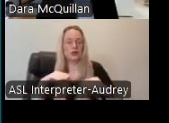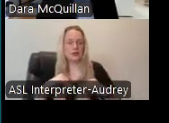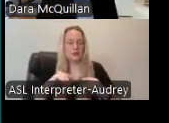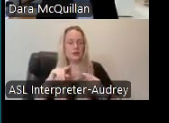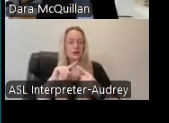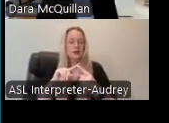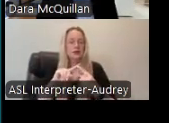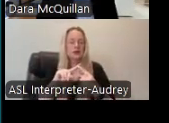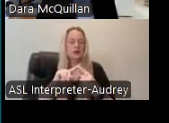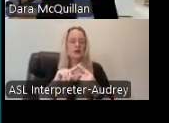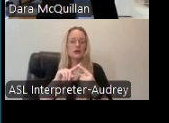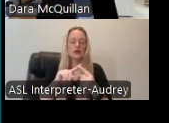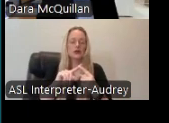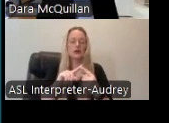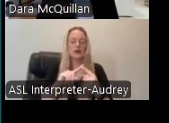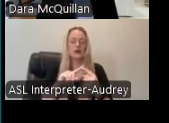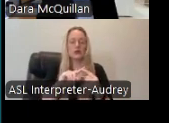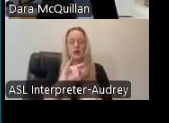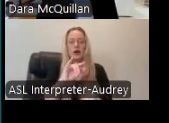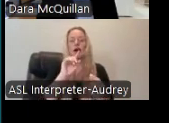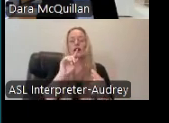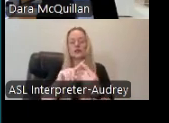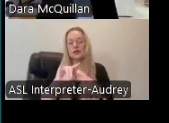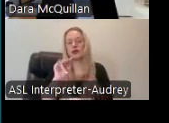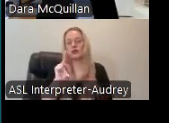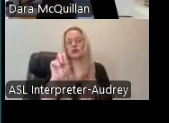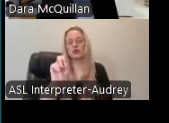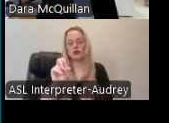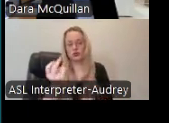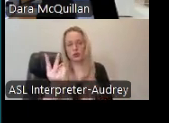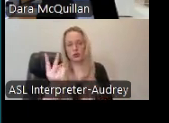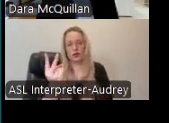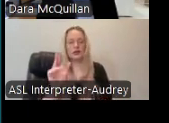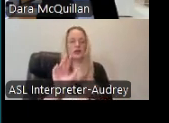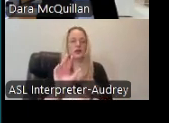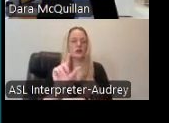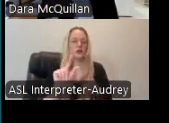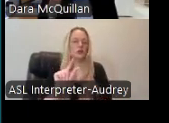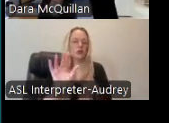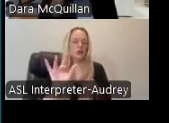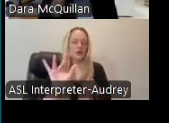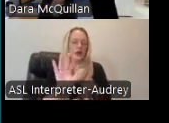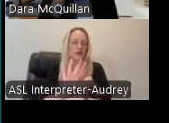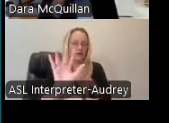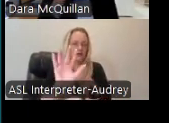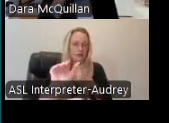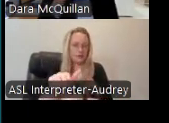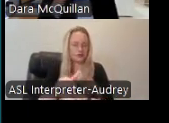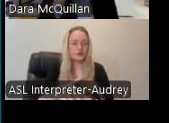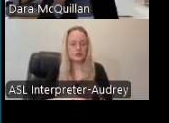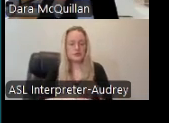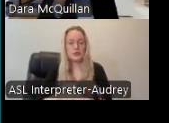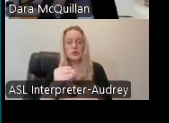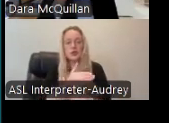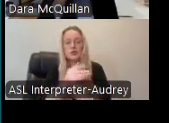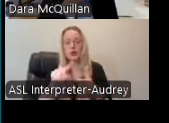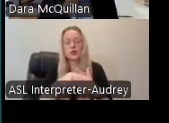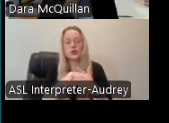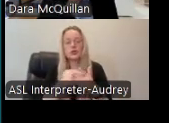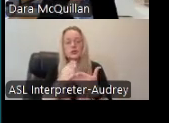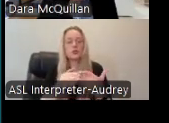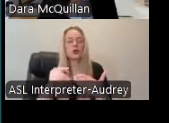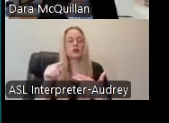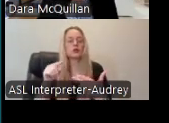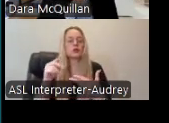5:00 p.m. on June 12th, 2025. Before we start with part 2, I want to mention that